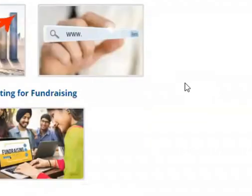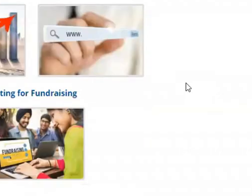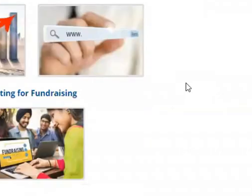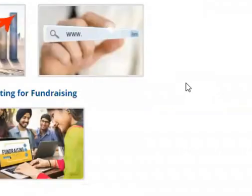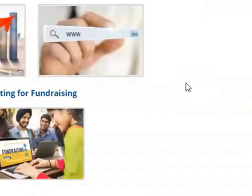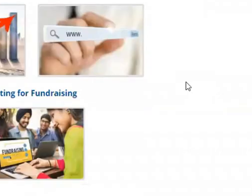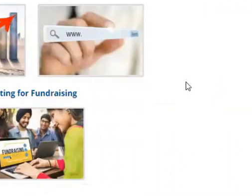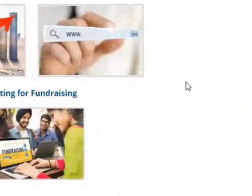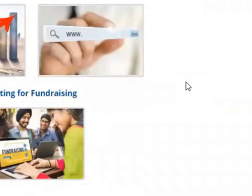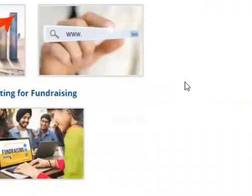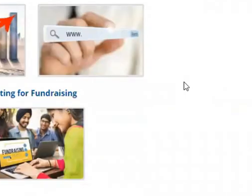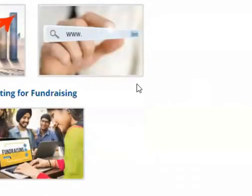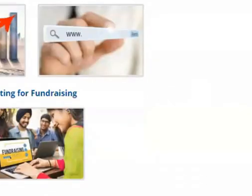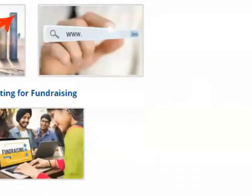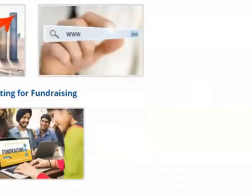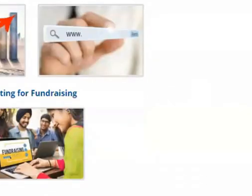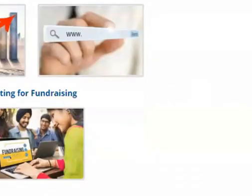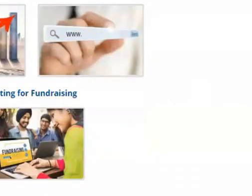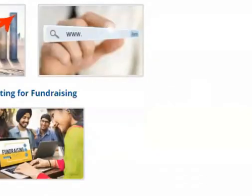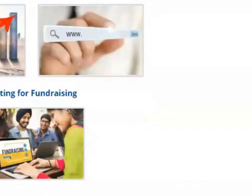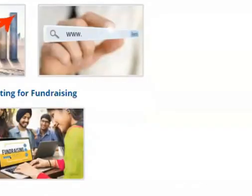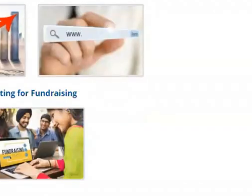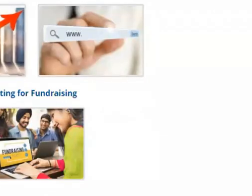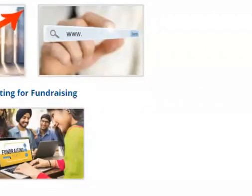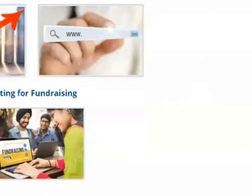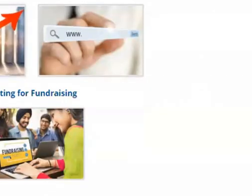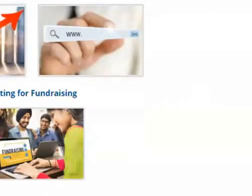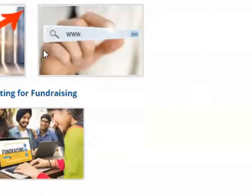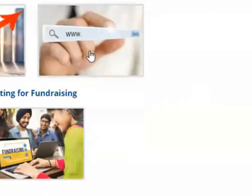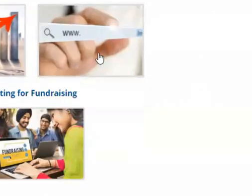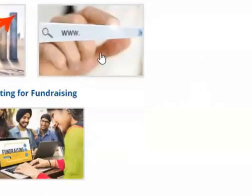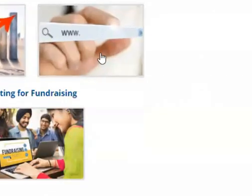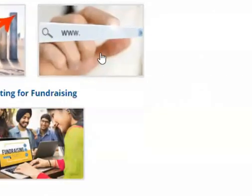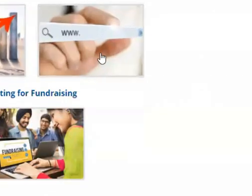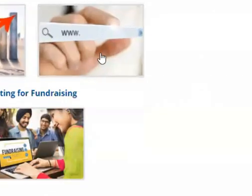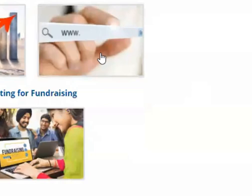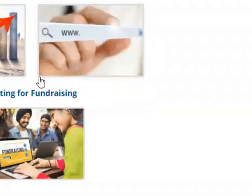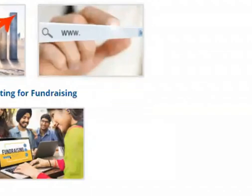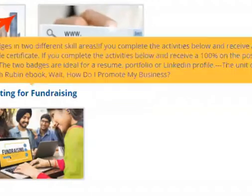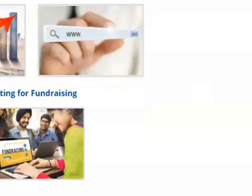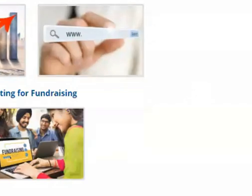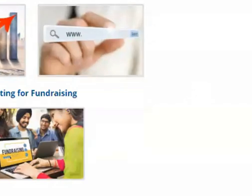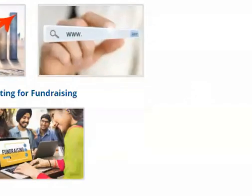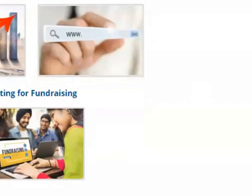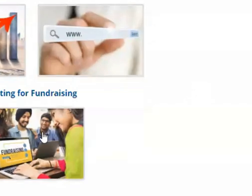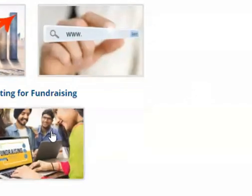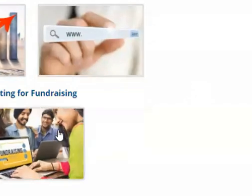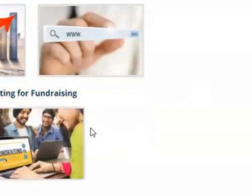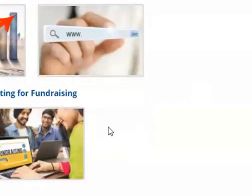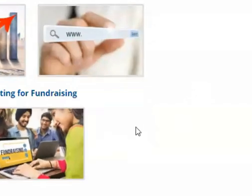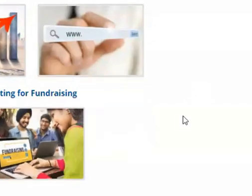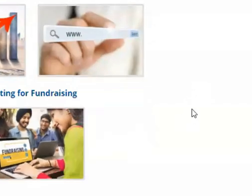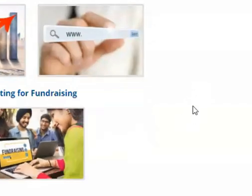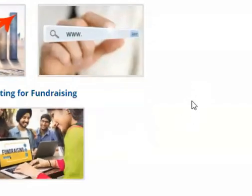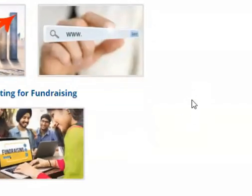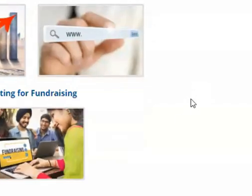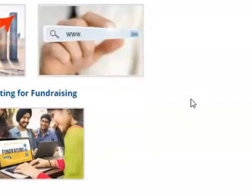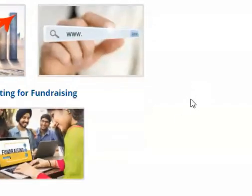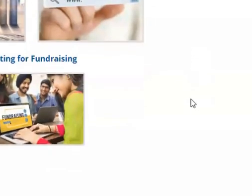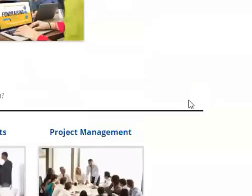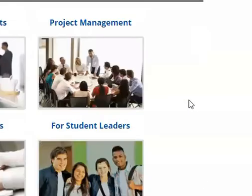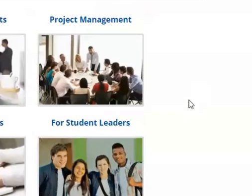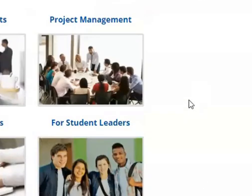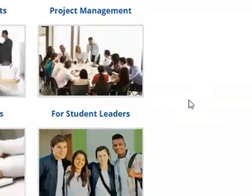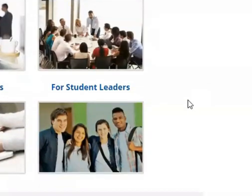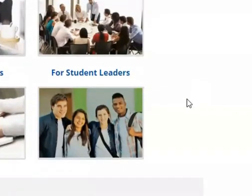teach or discuss entrepreneurship, we teach business ideas, sales writing, website page writing, public relations, fundraising